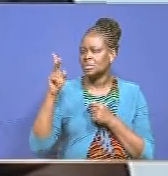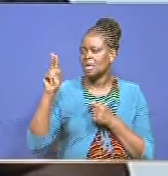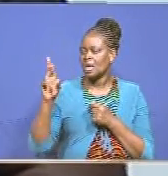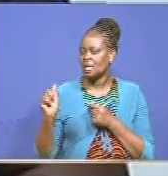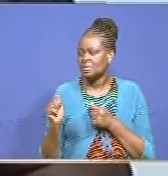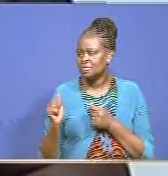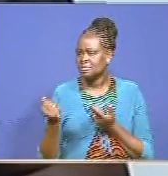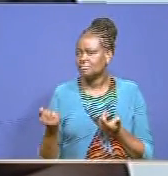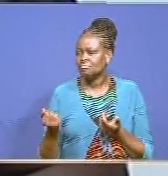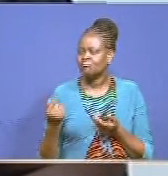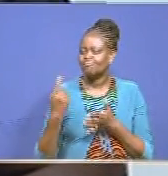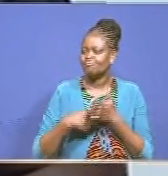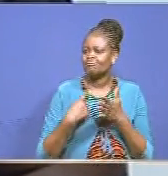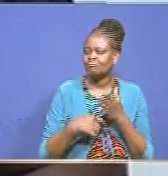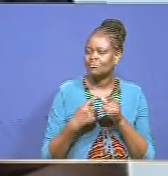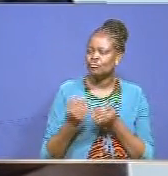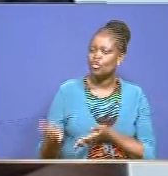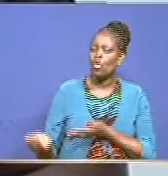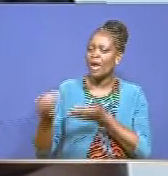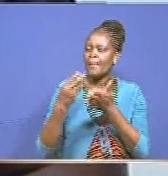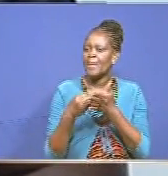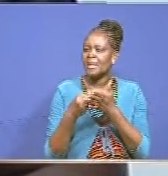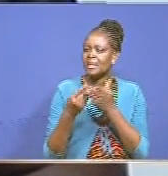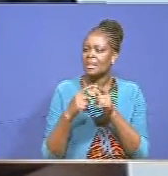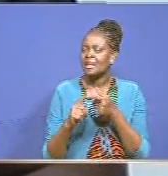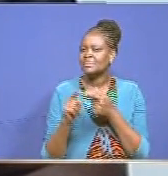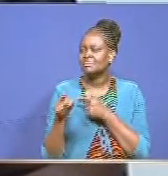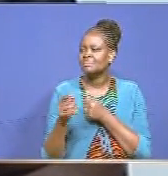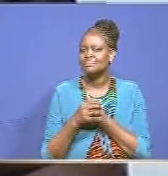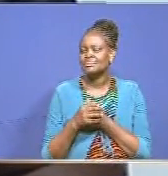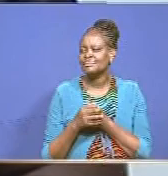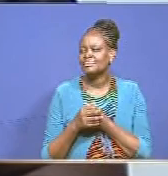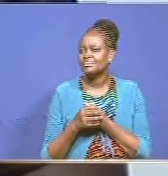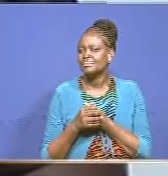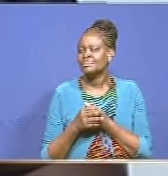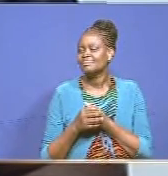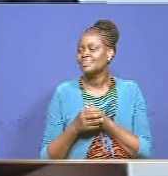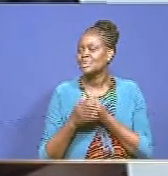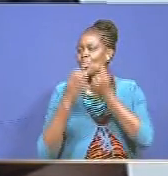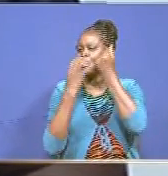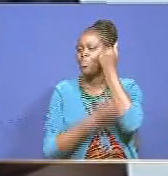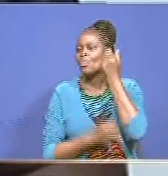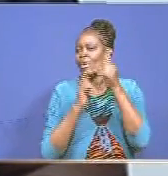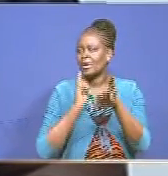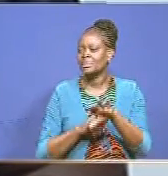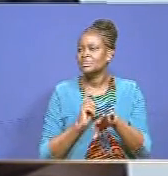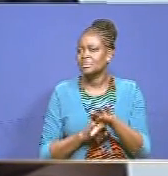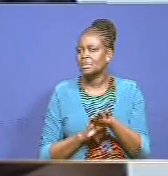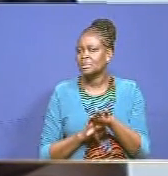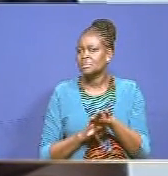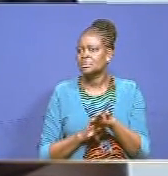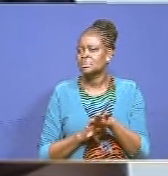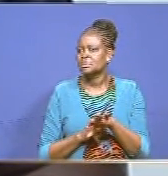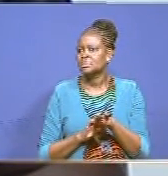people's neck and all that, and they're collecting money. So it gets worse when we hear of